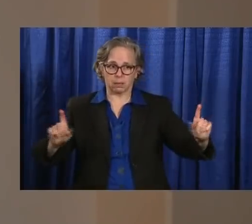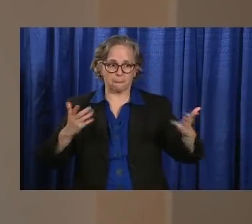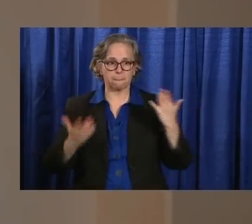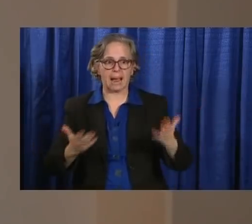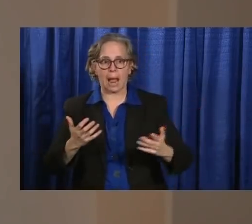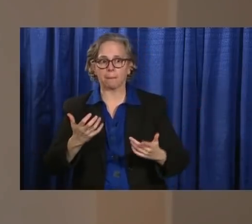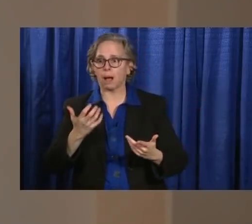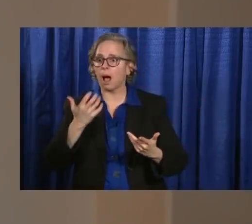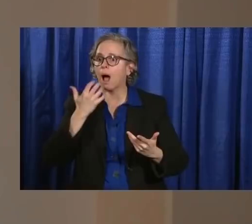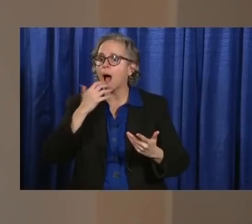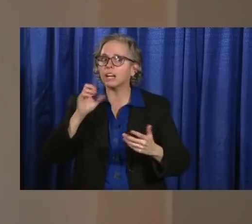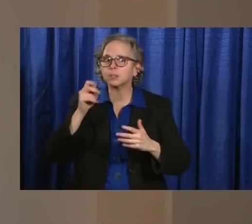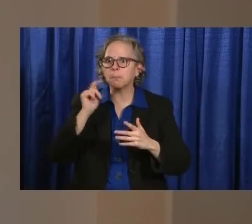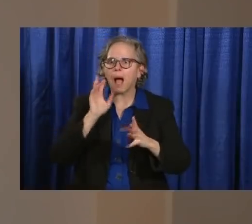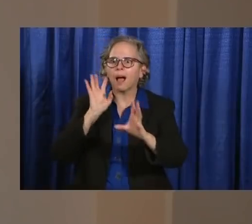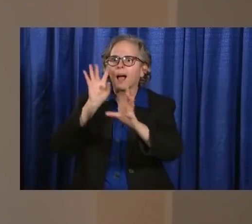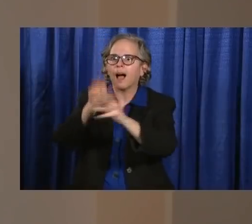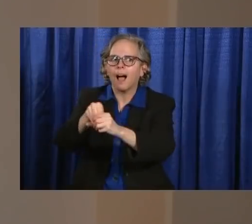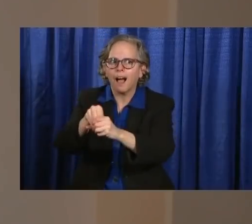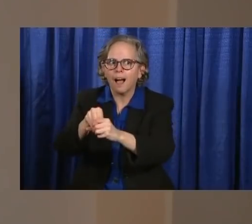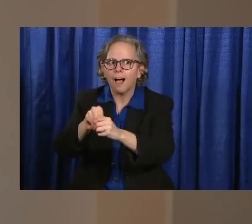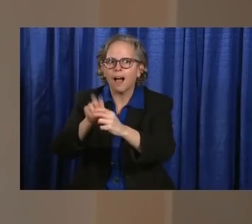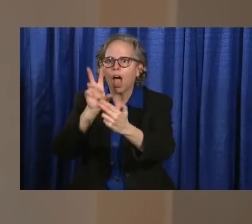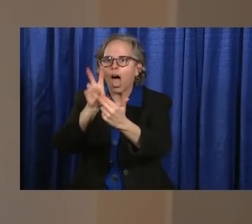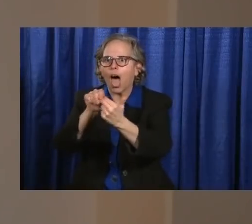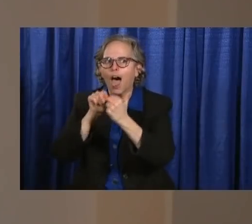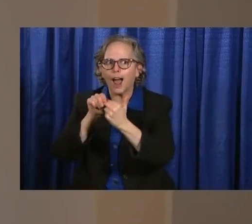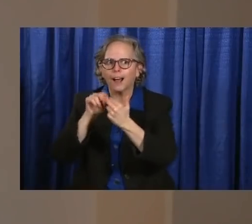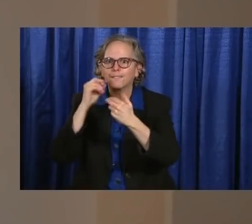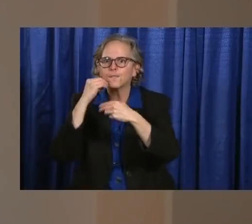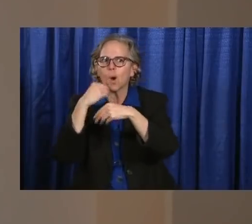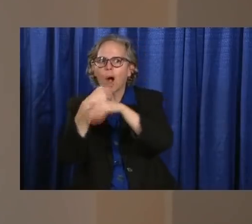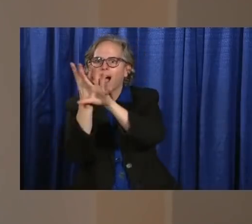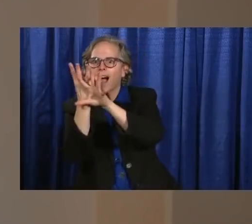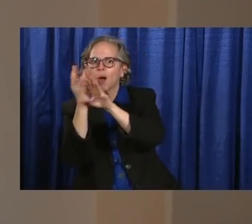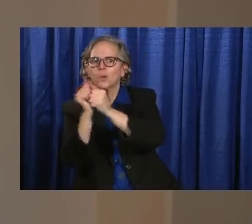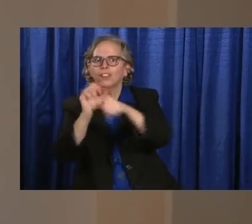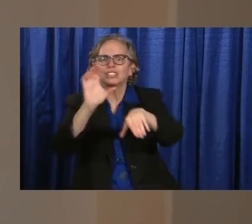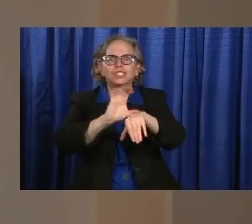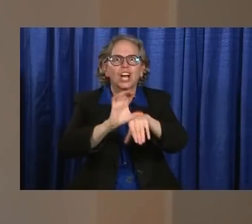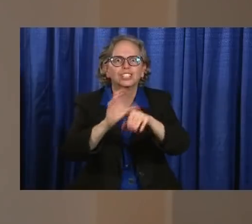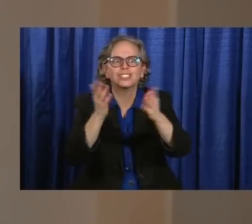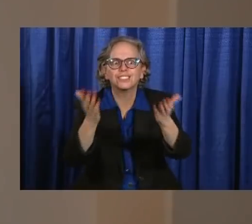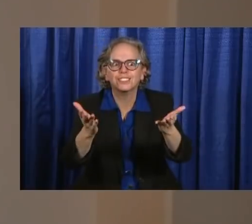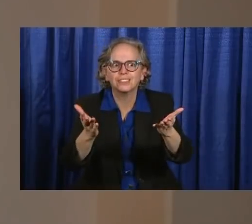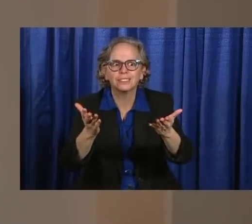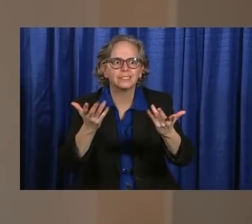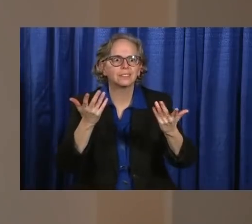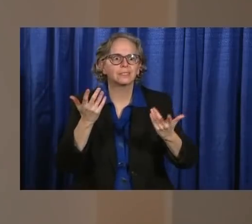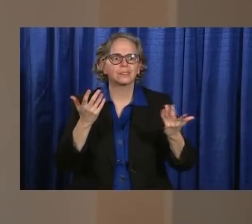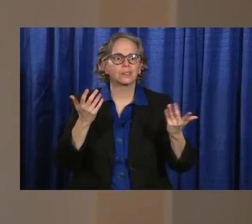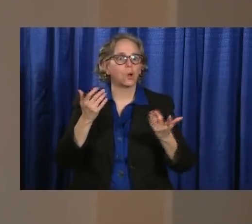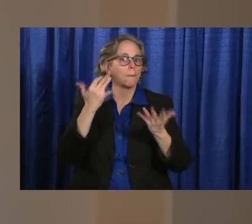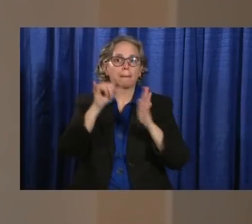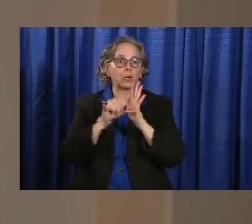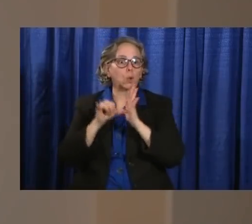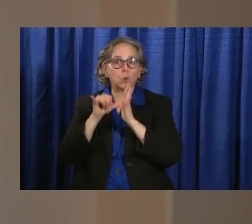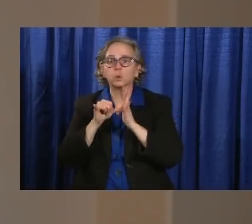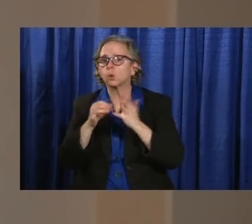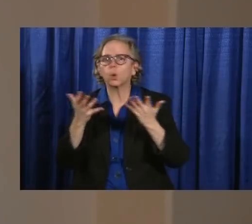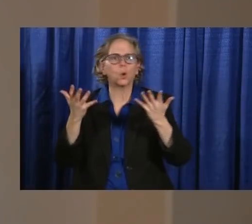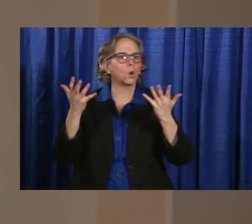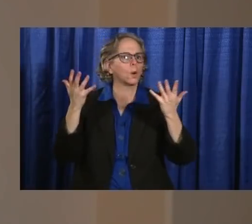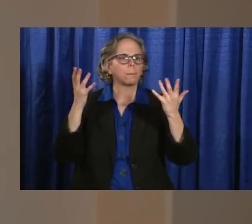hotspot, and take part in church service from a distance, either on Facebook or YouTube or however your church might